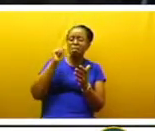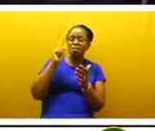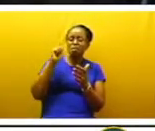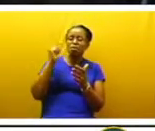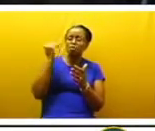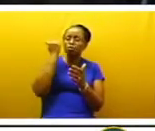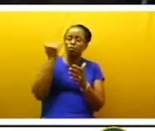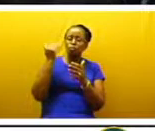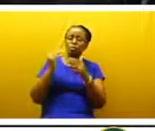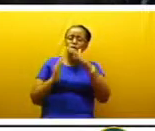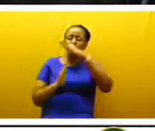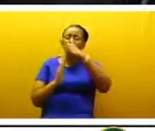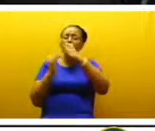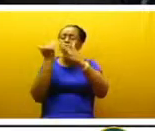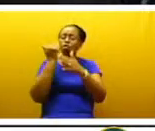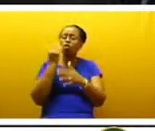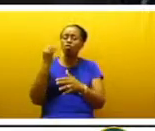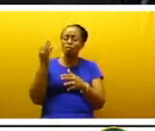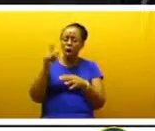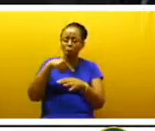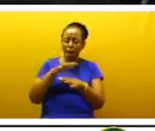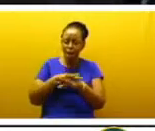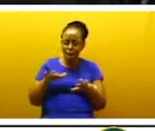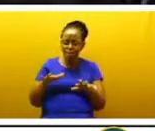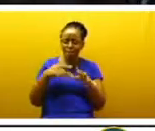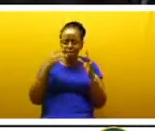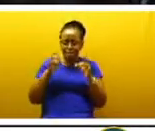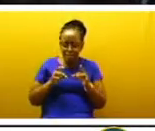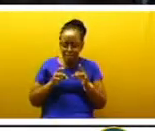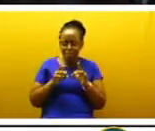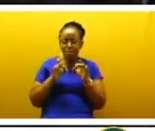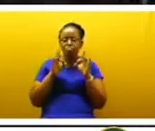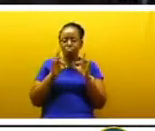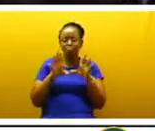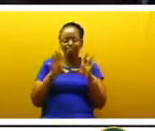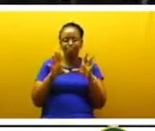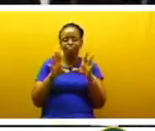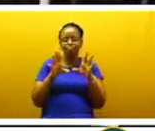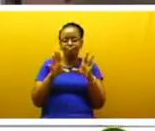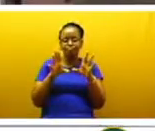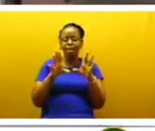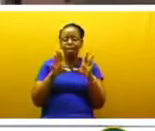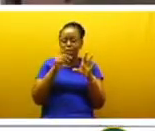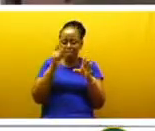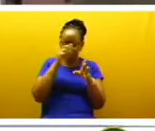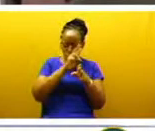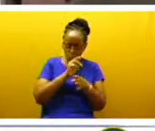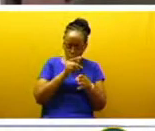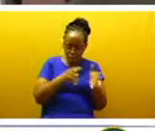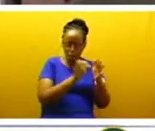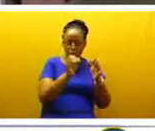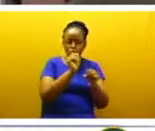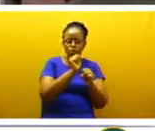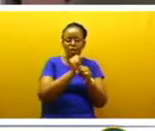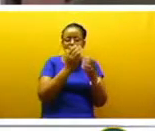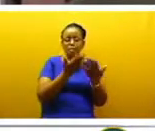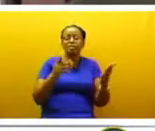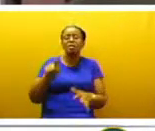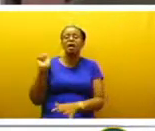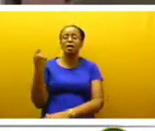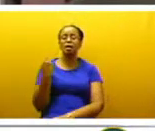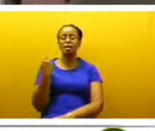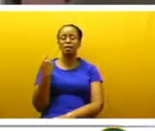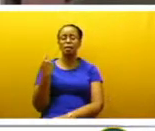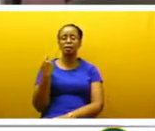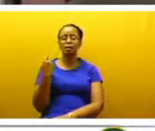Court of our land rejecting this ever for use in Kenya. So what should we